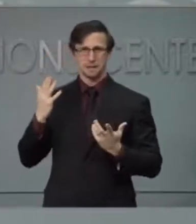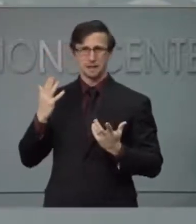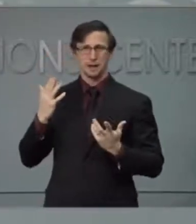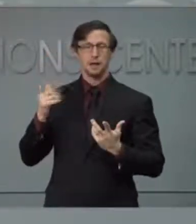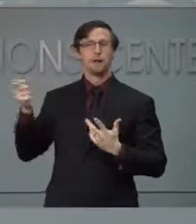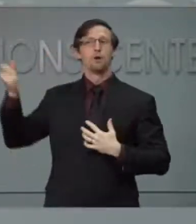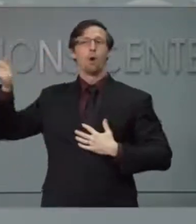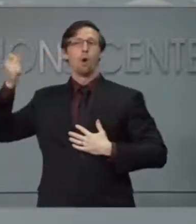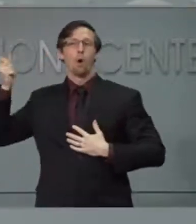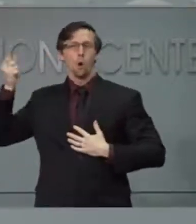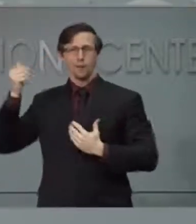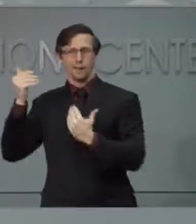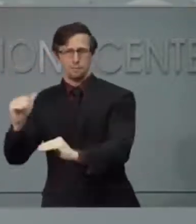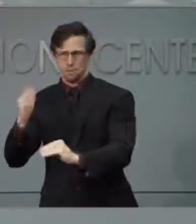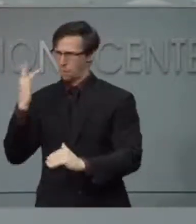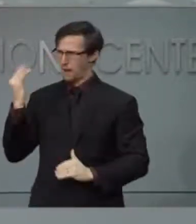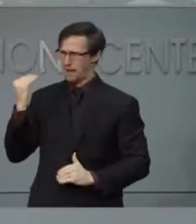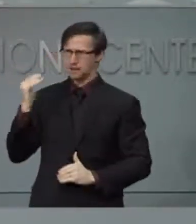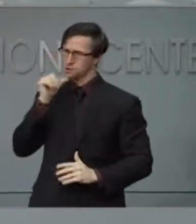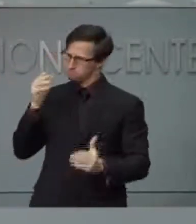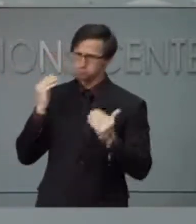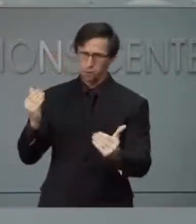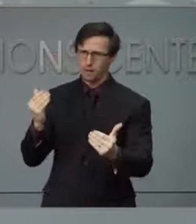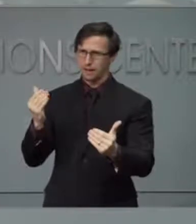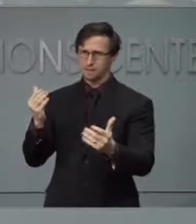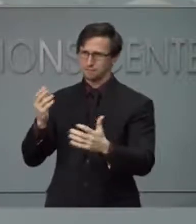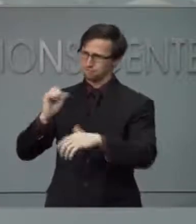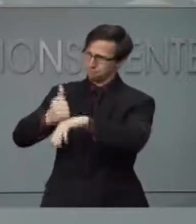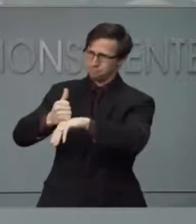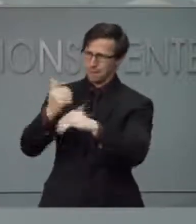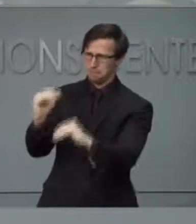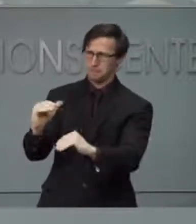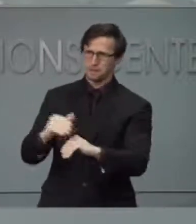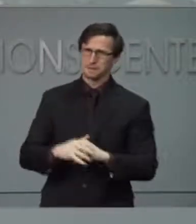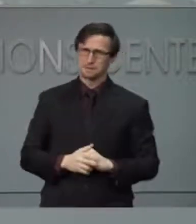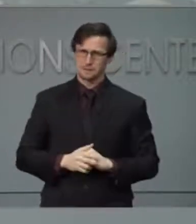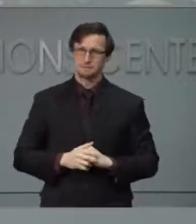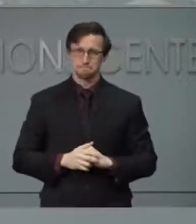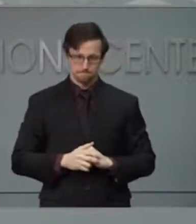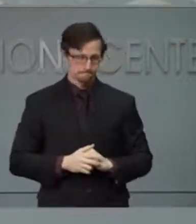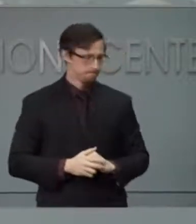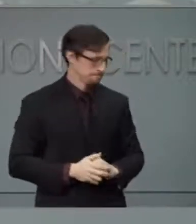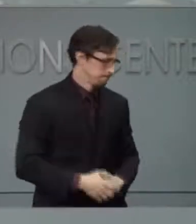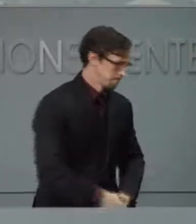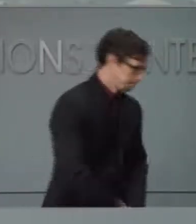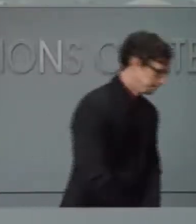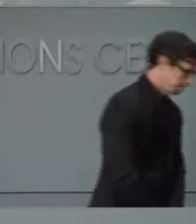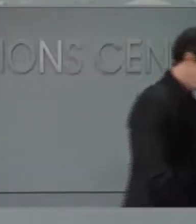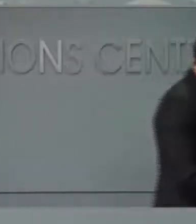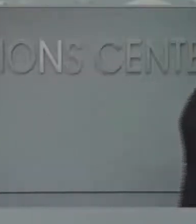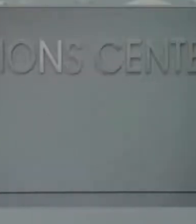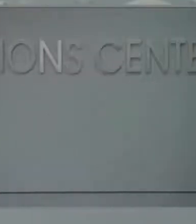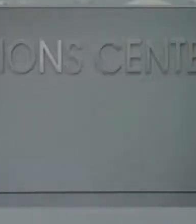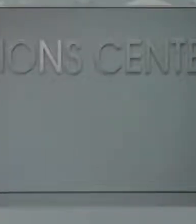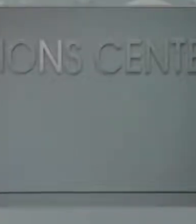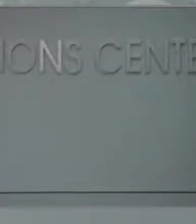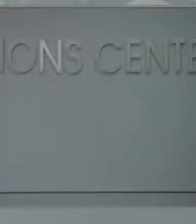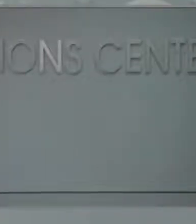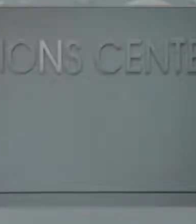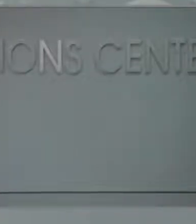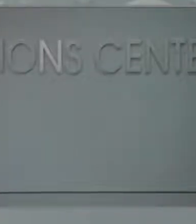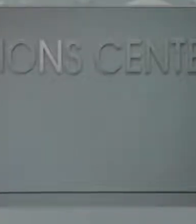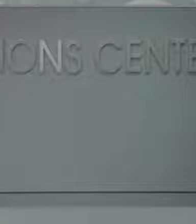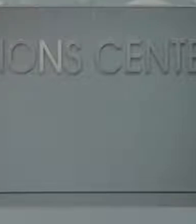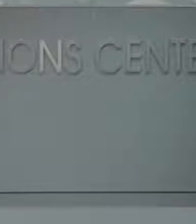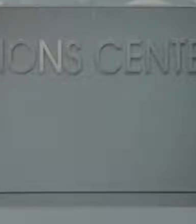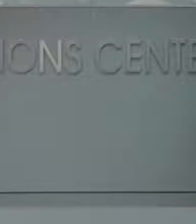restrictions at the statewide level? Brian, thanks for that question. And you elucidated a lot of the